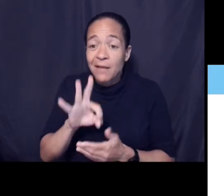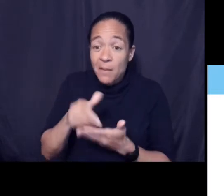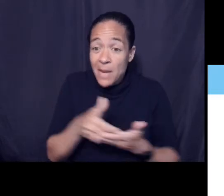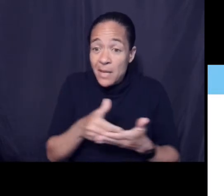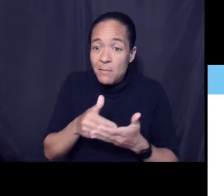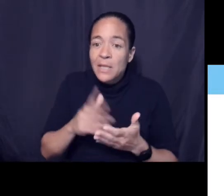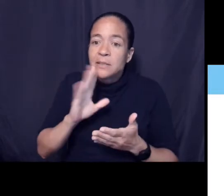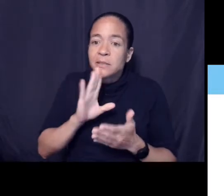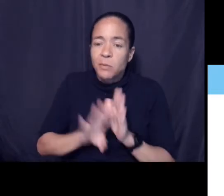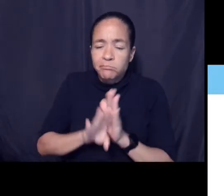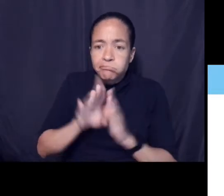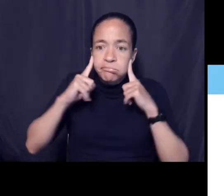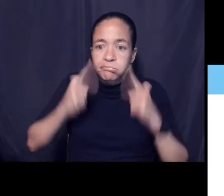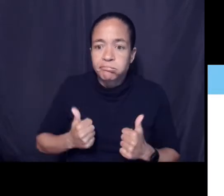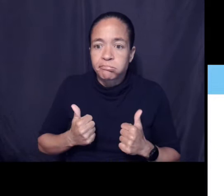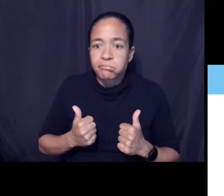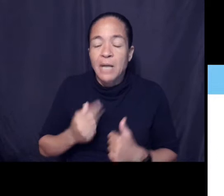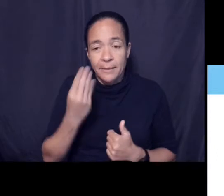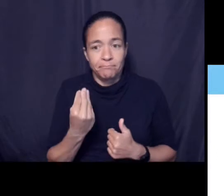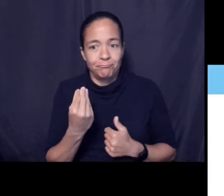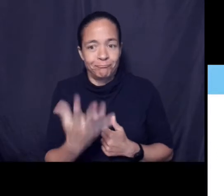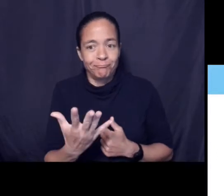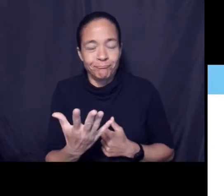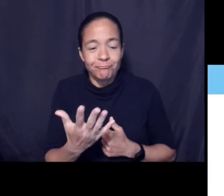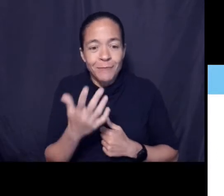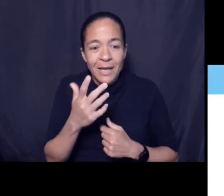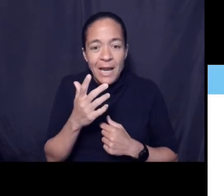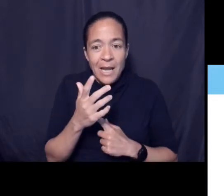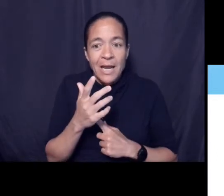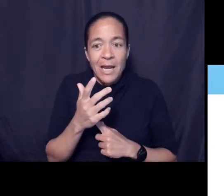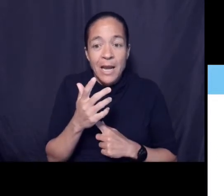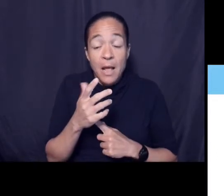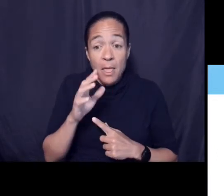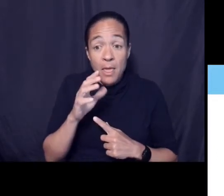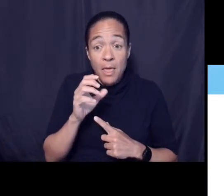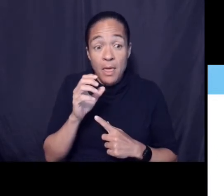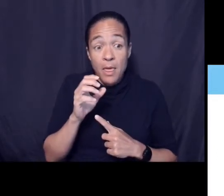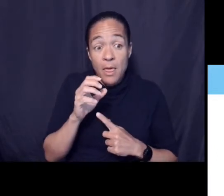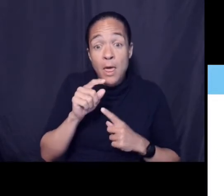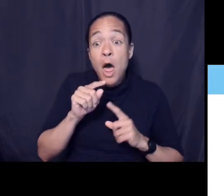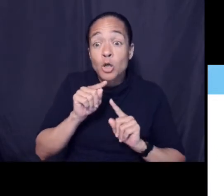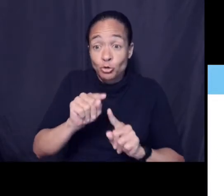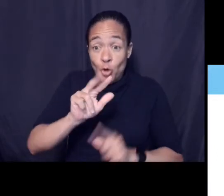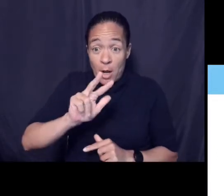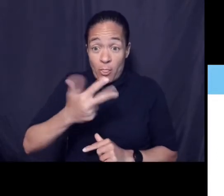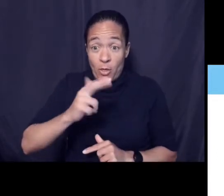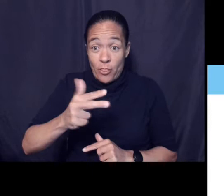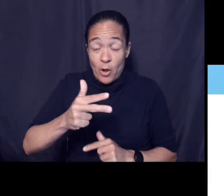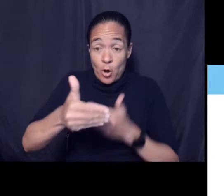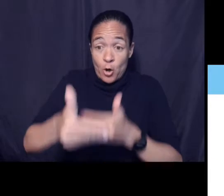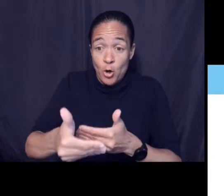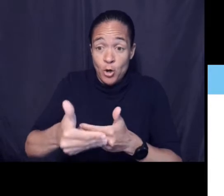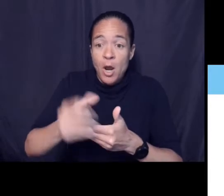loss. And it's interesting to note that particularly for late acquired infections, particularly during the 3rd trimester